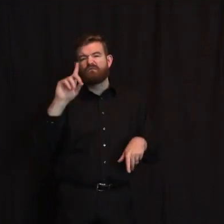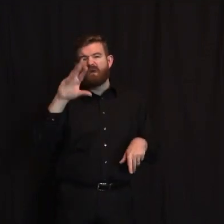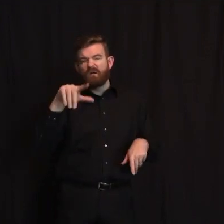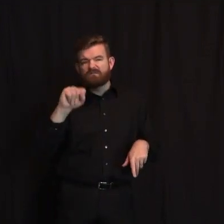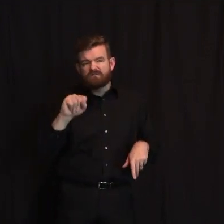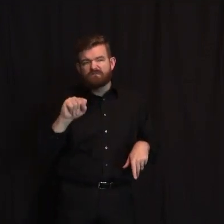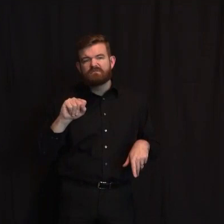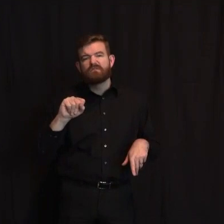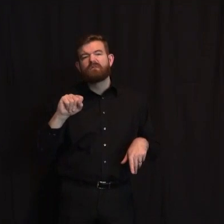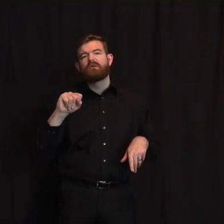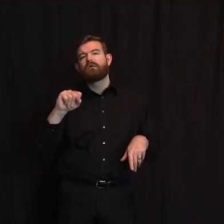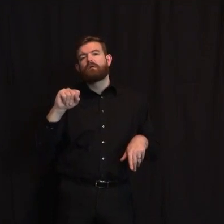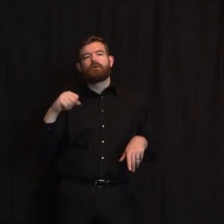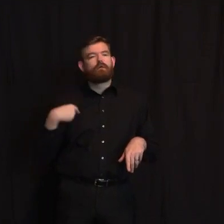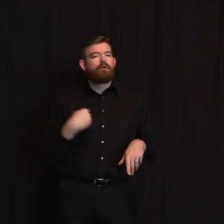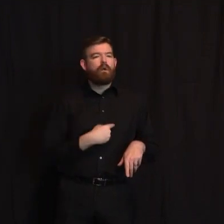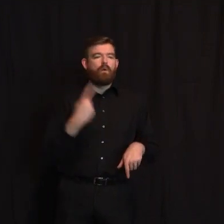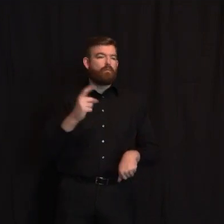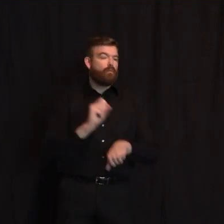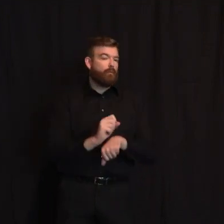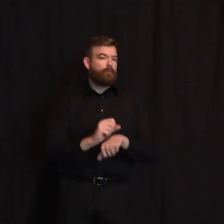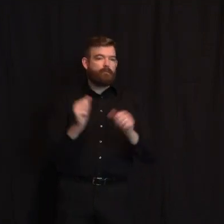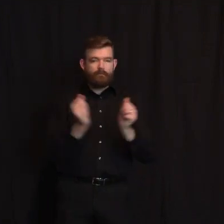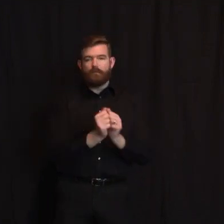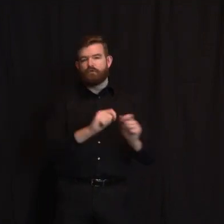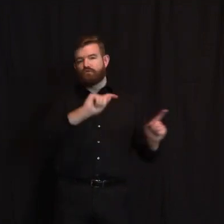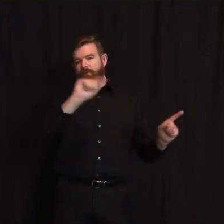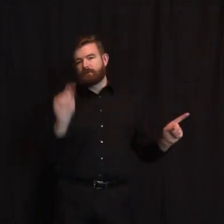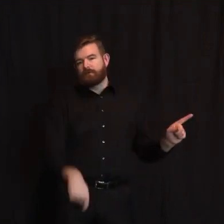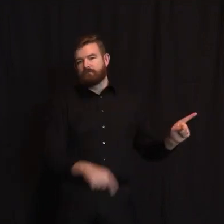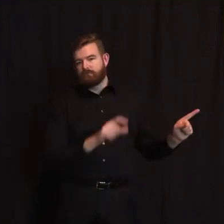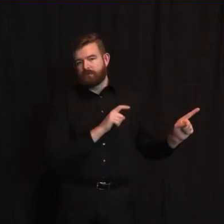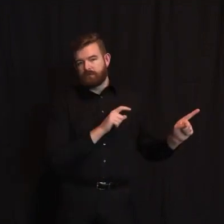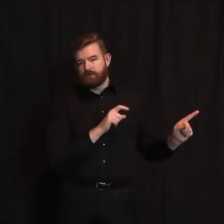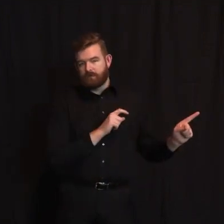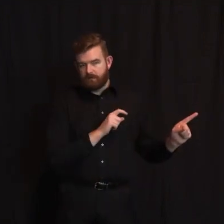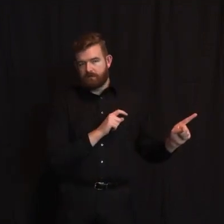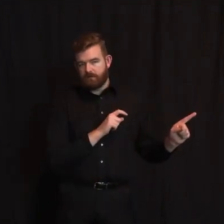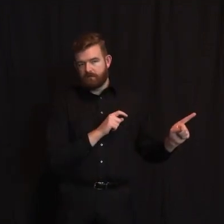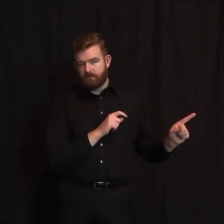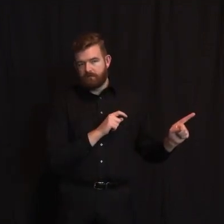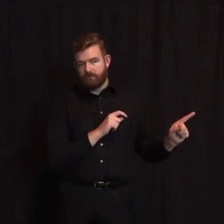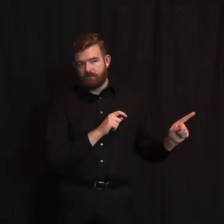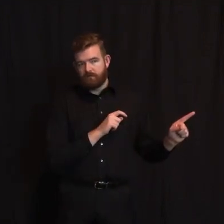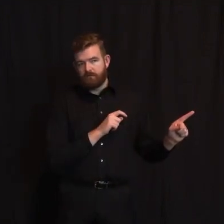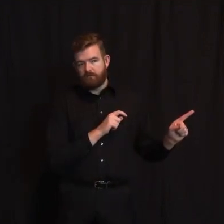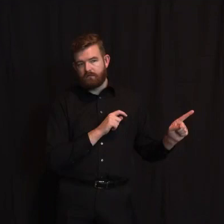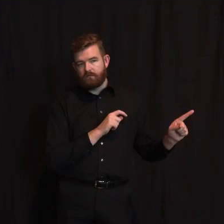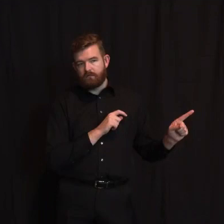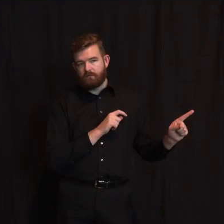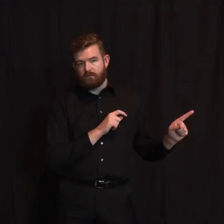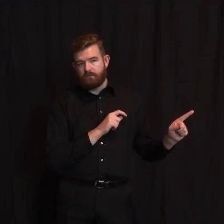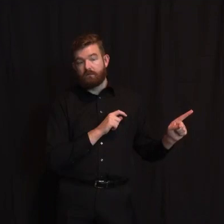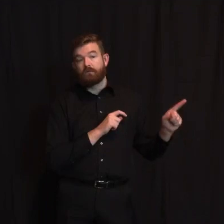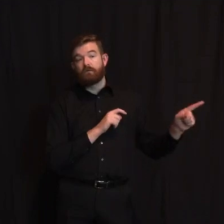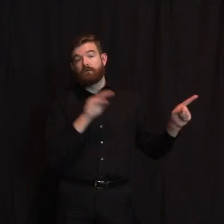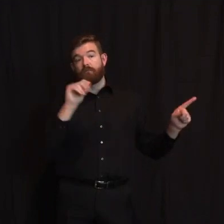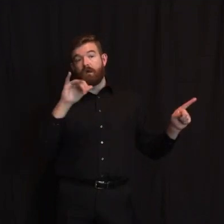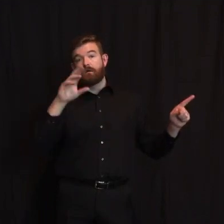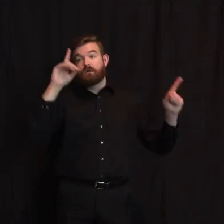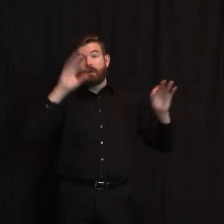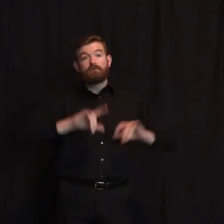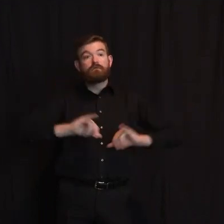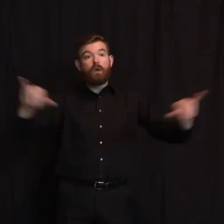Trenton. So again, not to speak on behalf of the mayor, but I think it's a combination of response to COVID-19 as well as trying